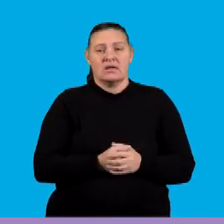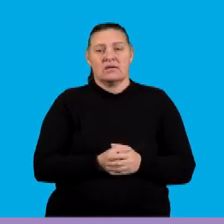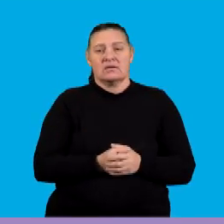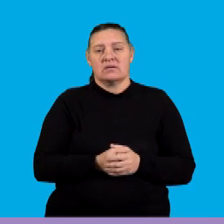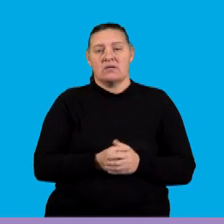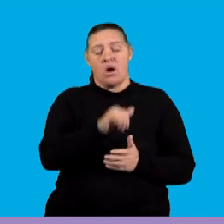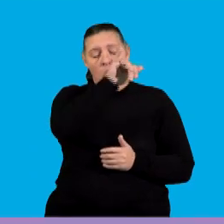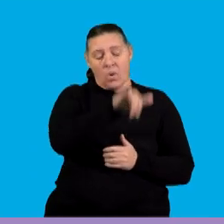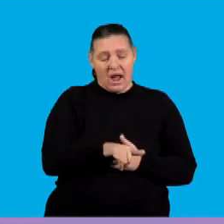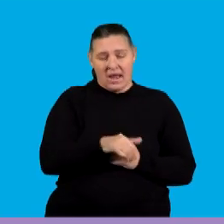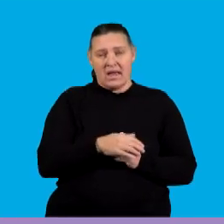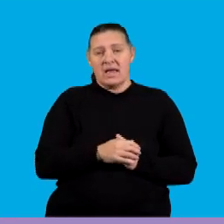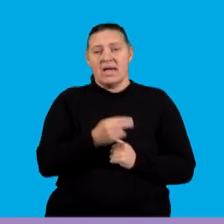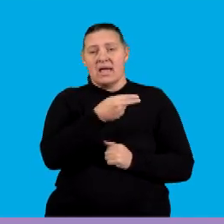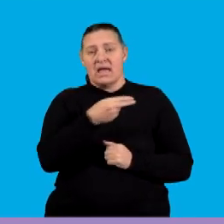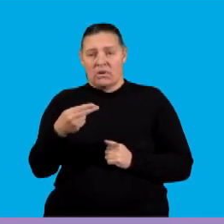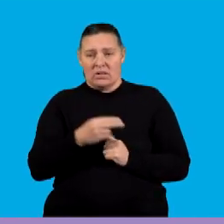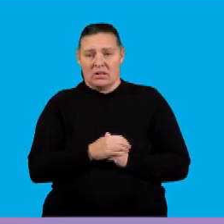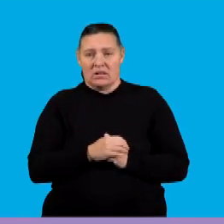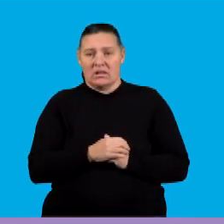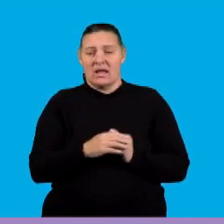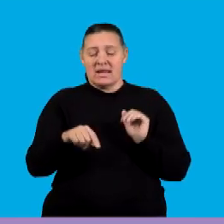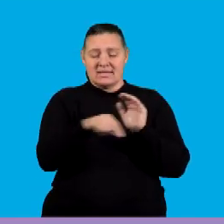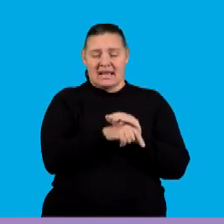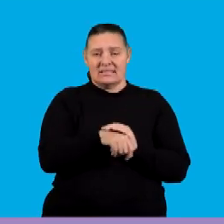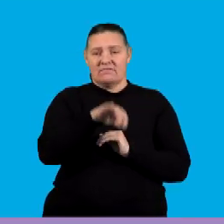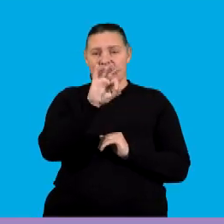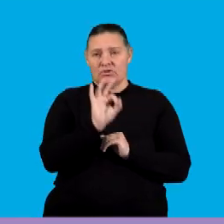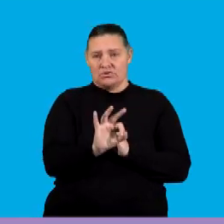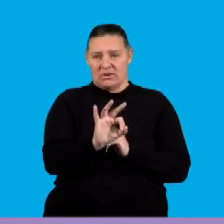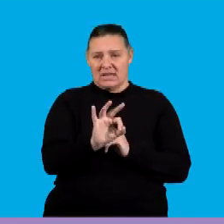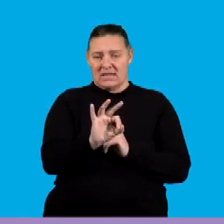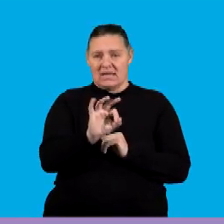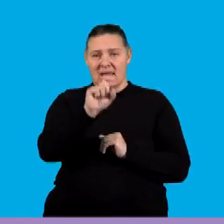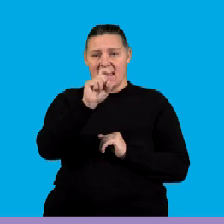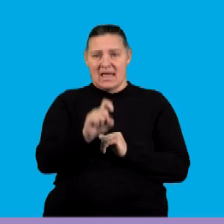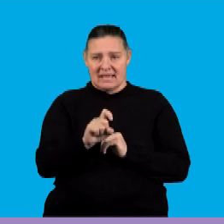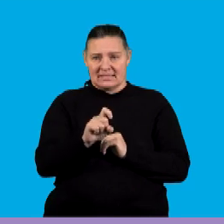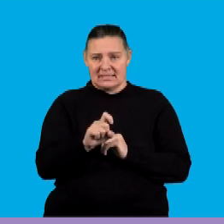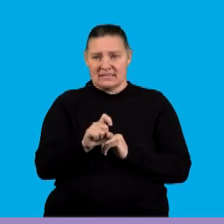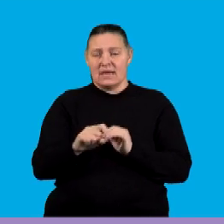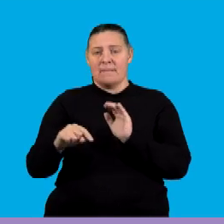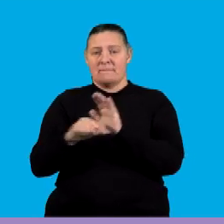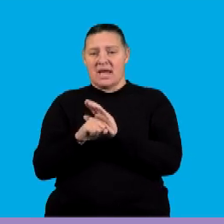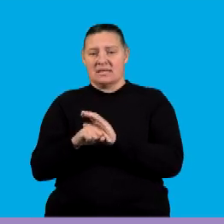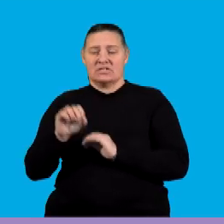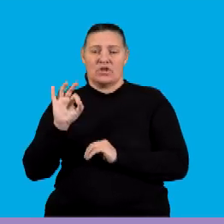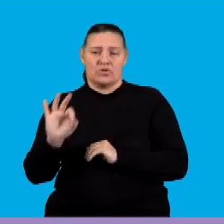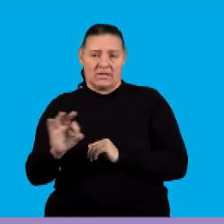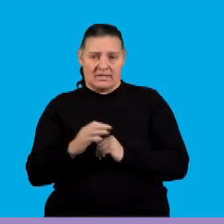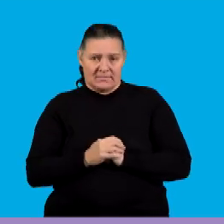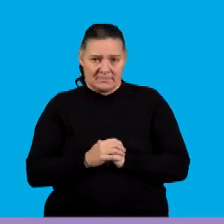Our equation is y is equals to -3 for our gradient and a